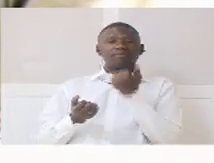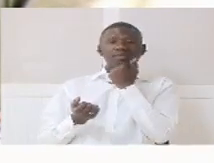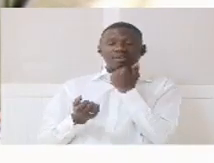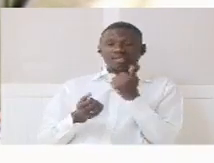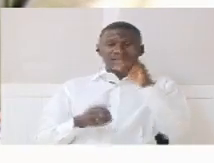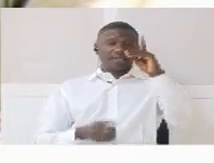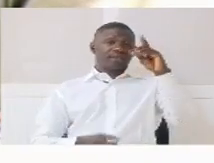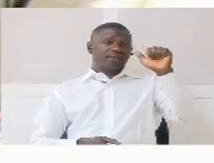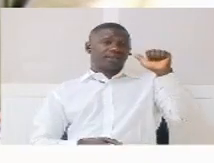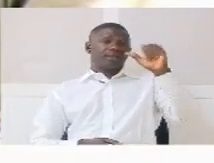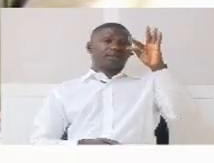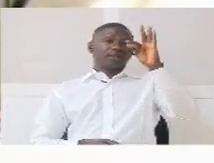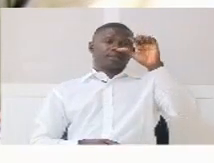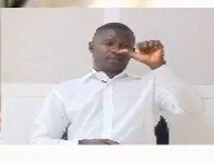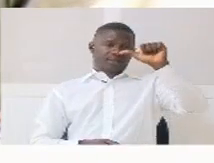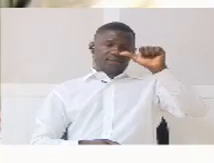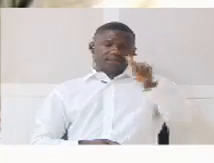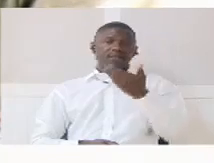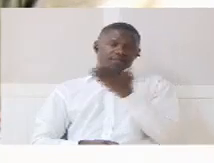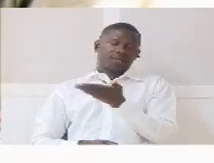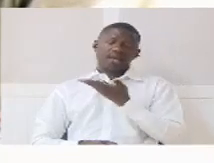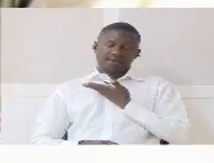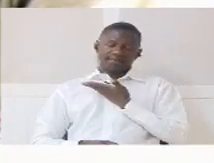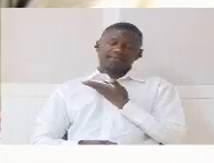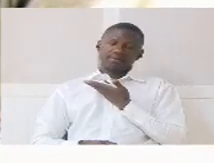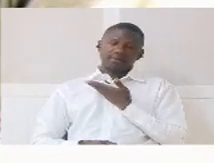because the data is available, the data is available every day,